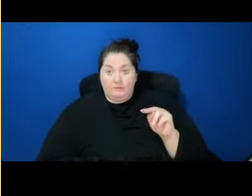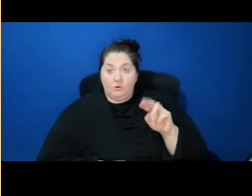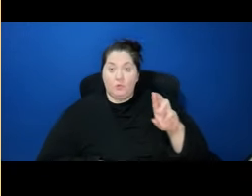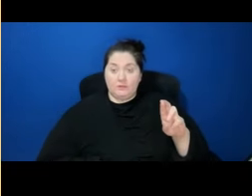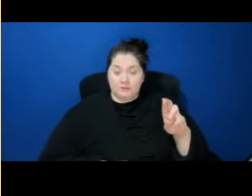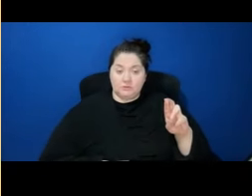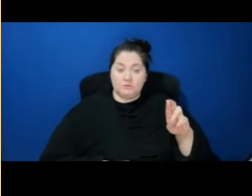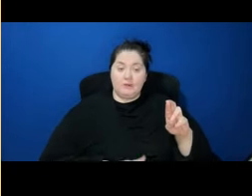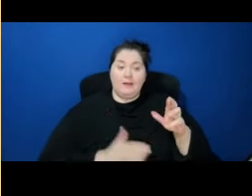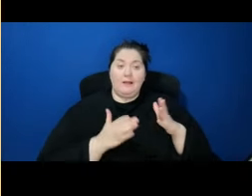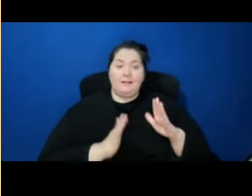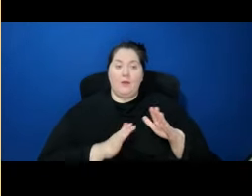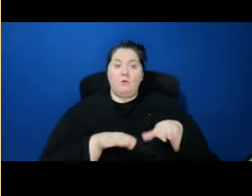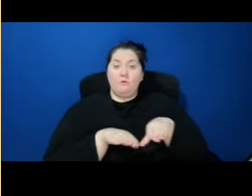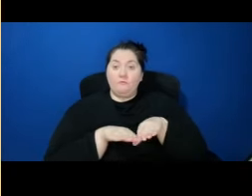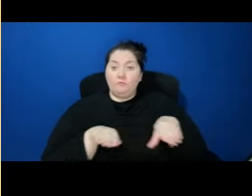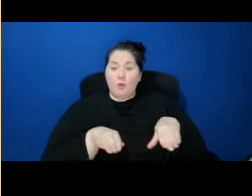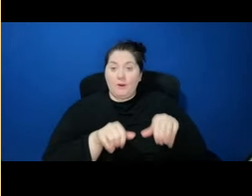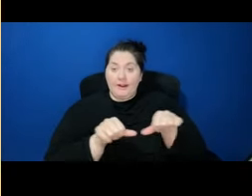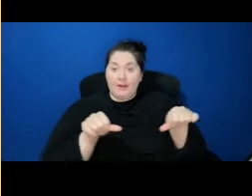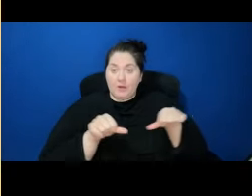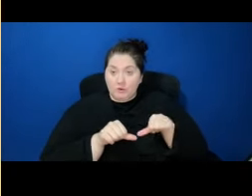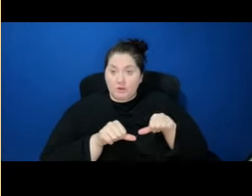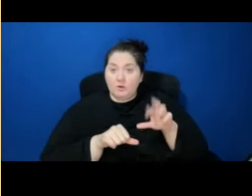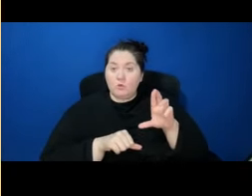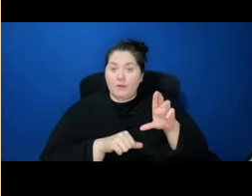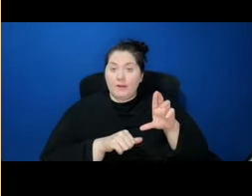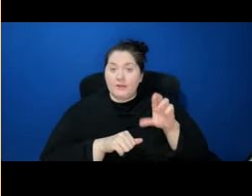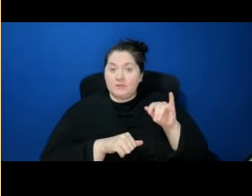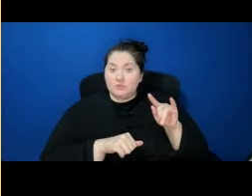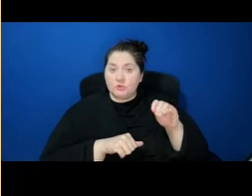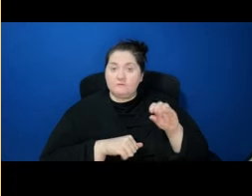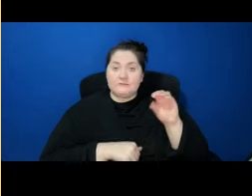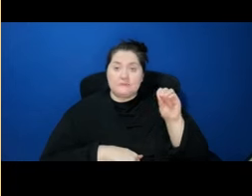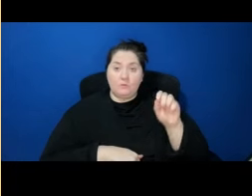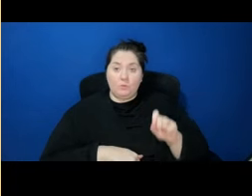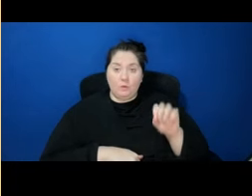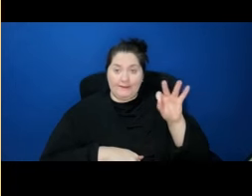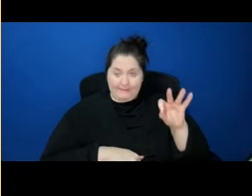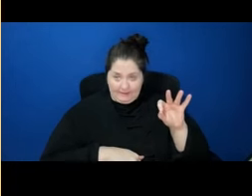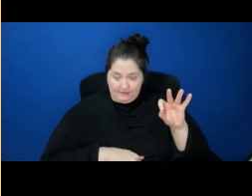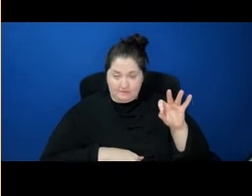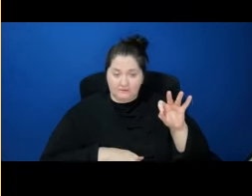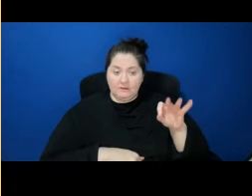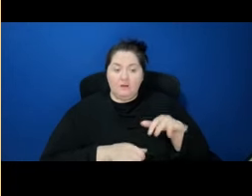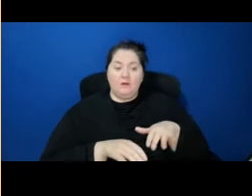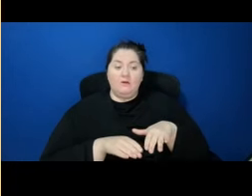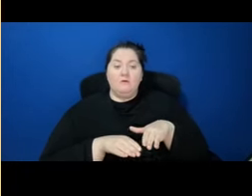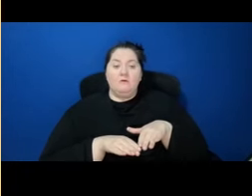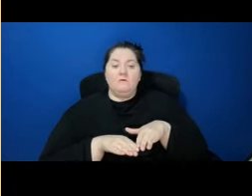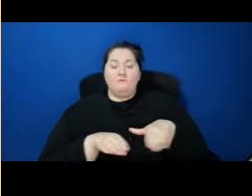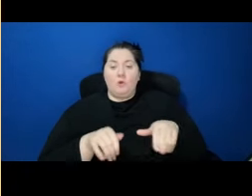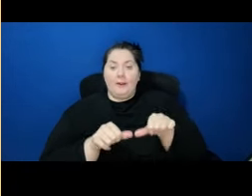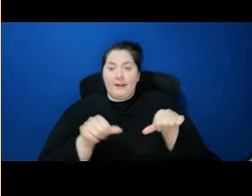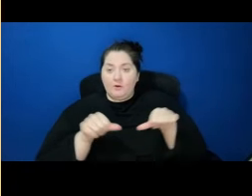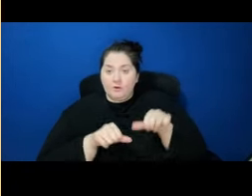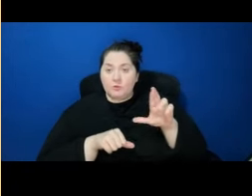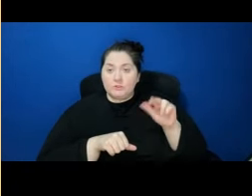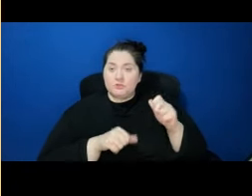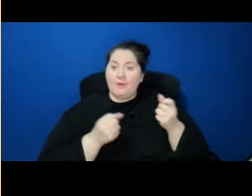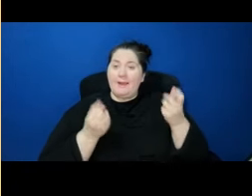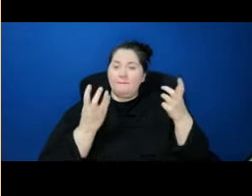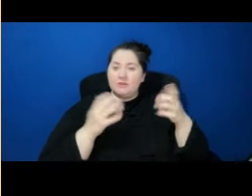is to allow a floor area ratio of 0.9. A floor area ratio means the amount of floor